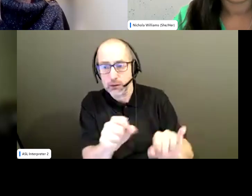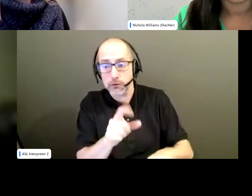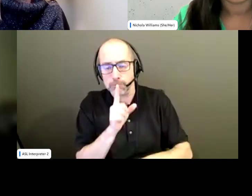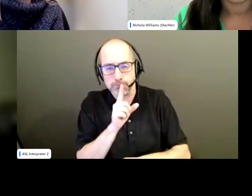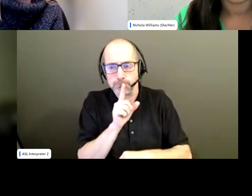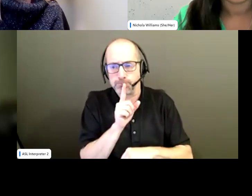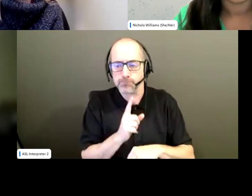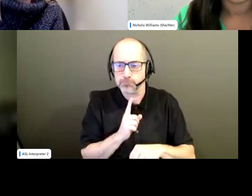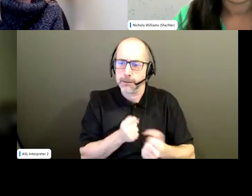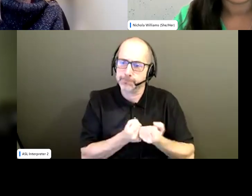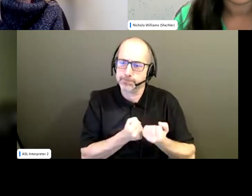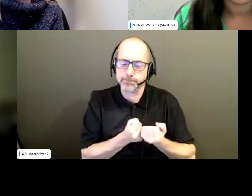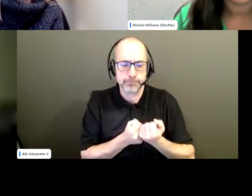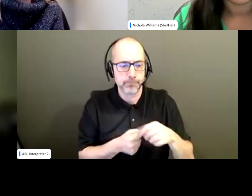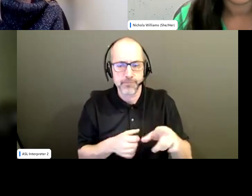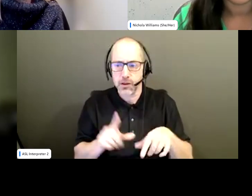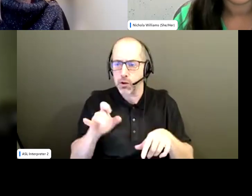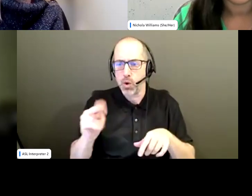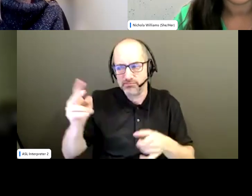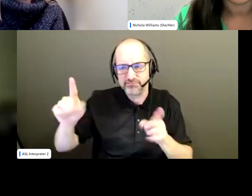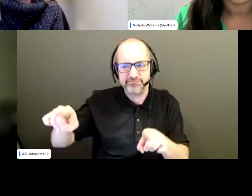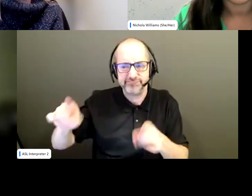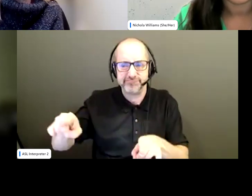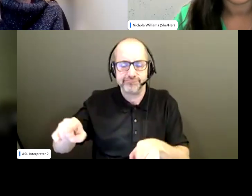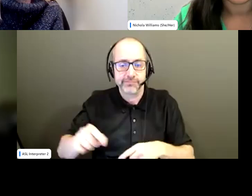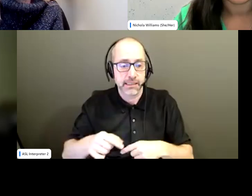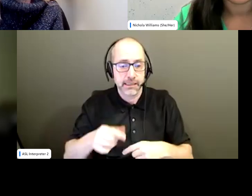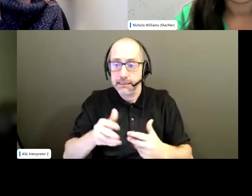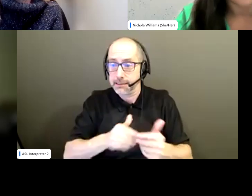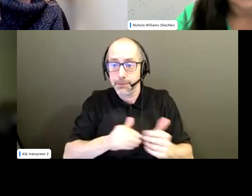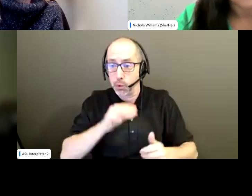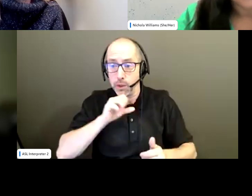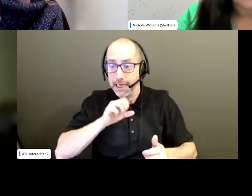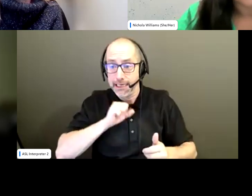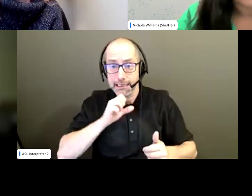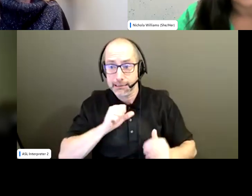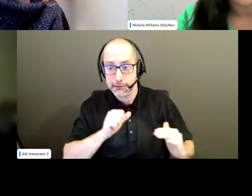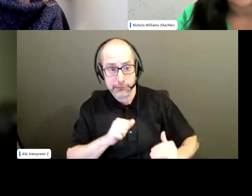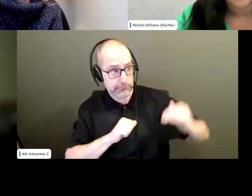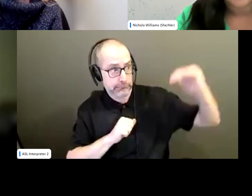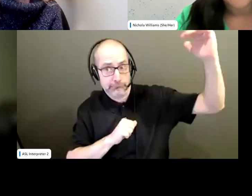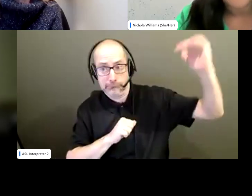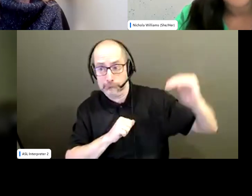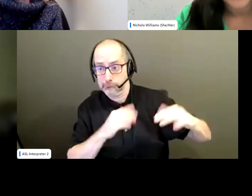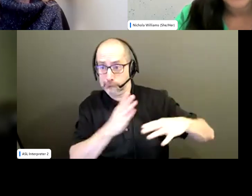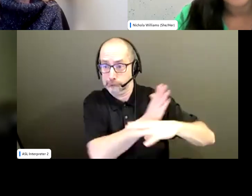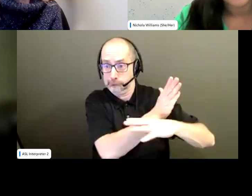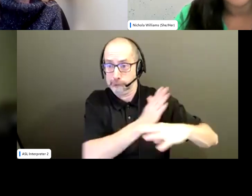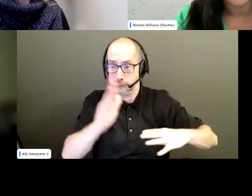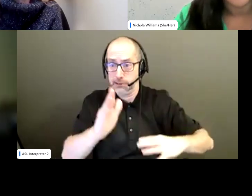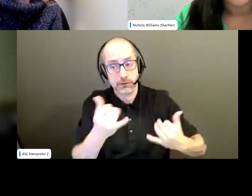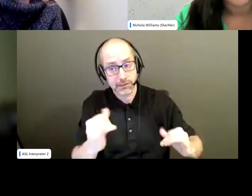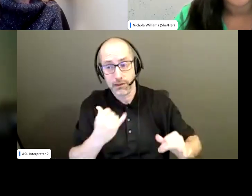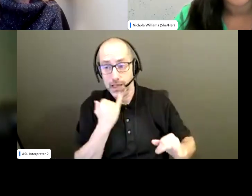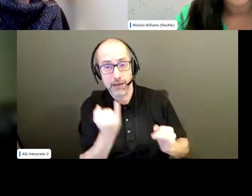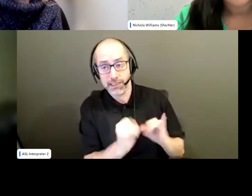And I think that piece, it's like no matter what age you're at, you still have autonomy to make your own Mhm. choices. And we need to respect that,